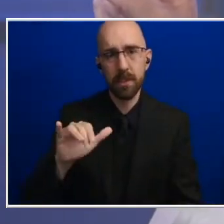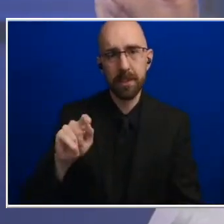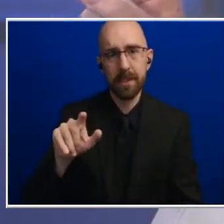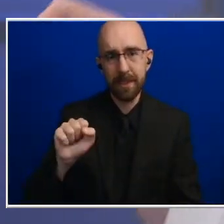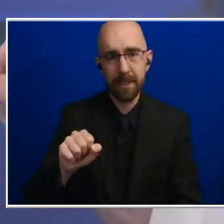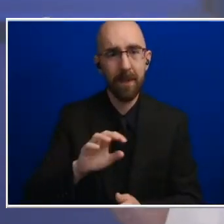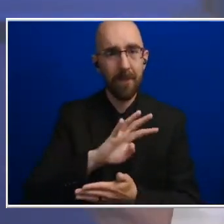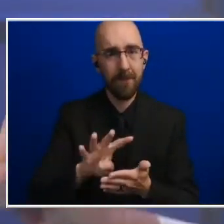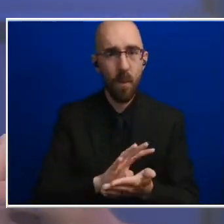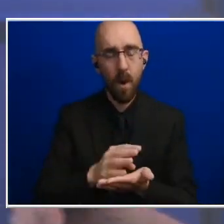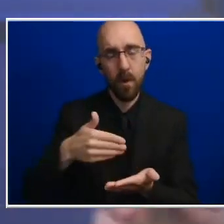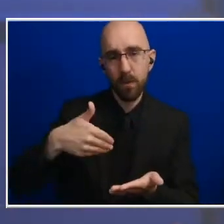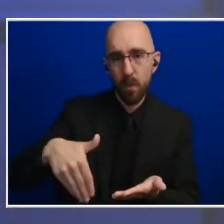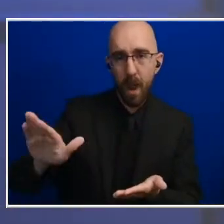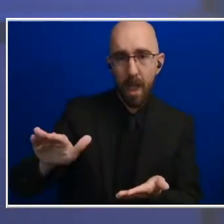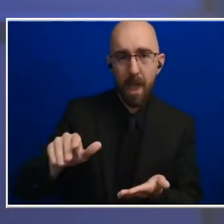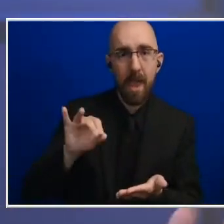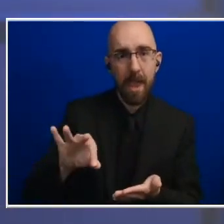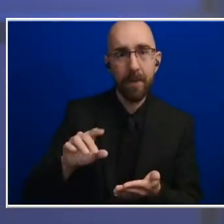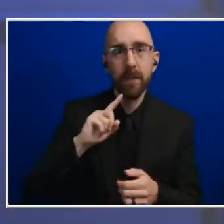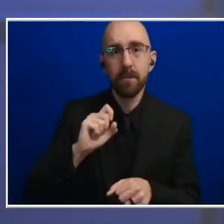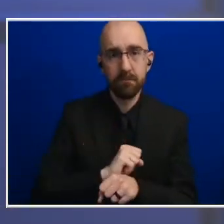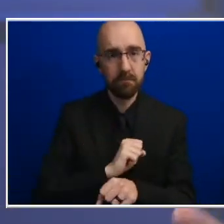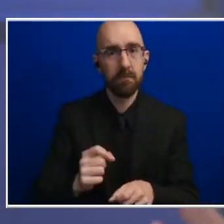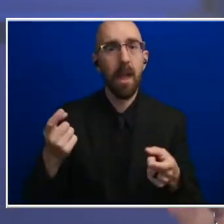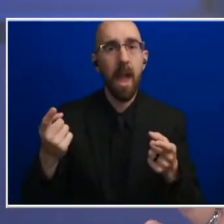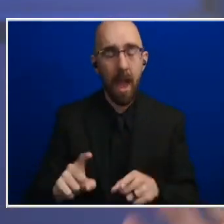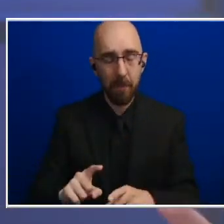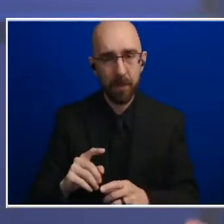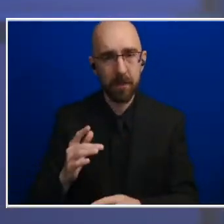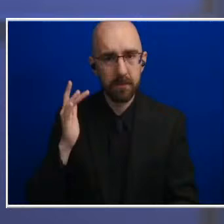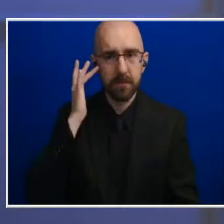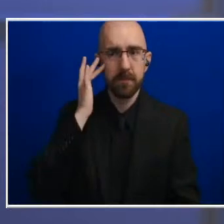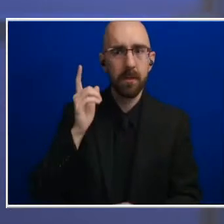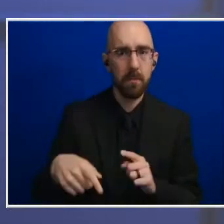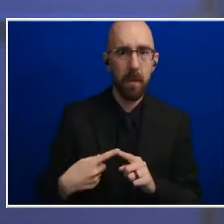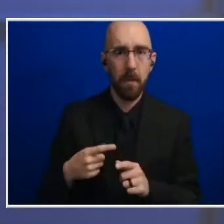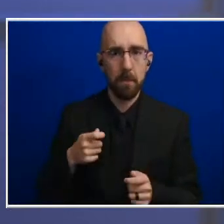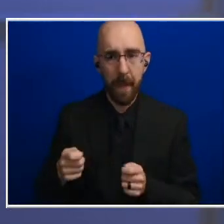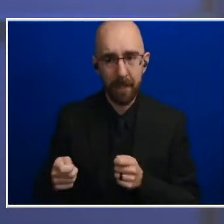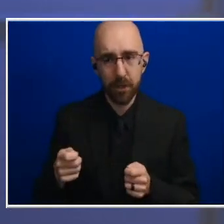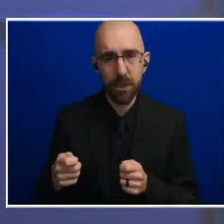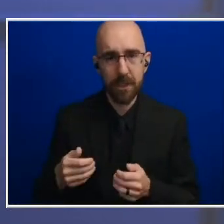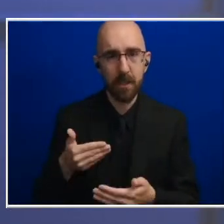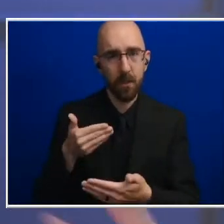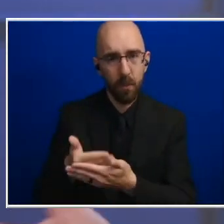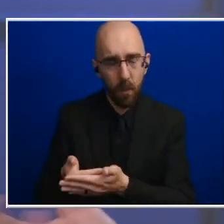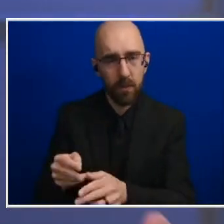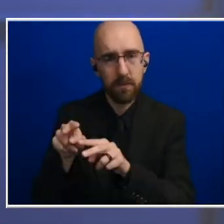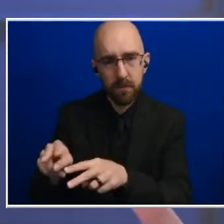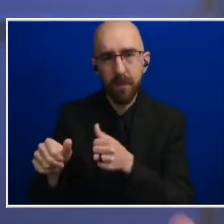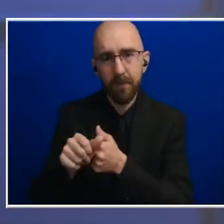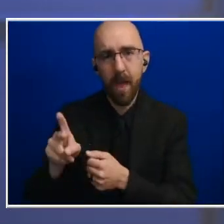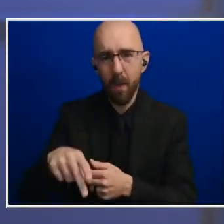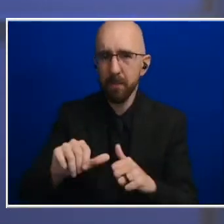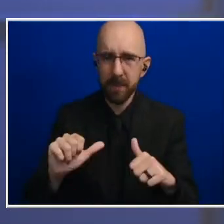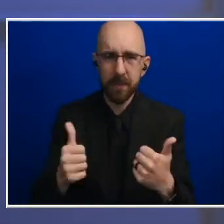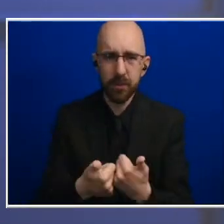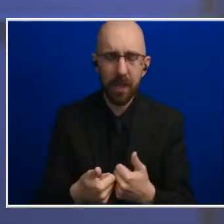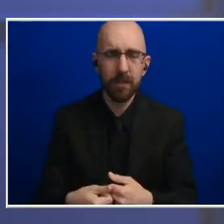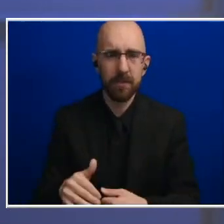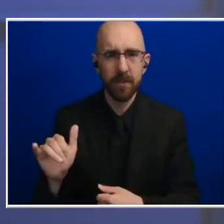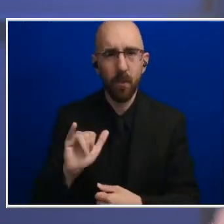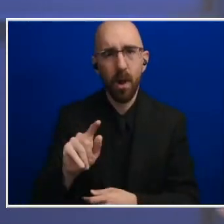if that actually happens. And the worry about managing and close follow-up is a challenge. And that's where telehealth has been a